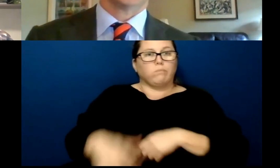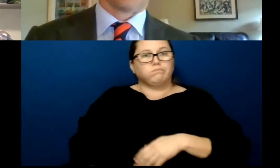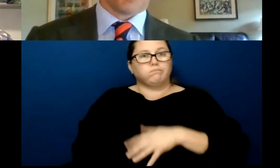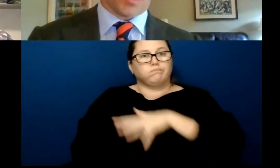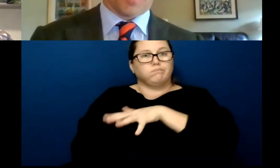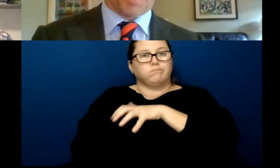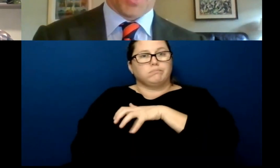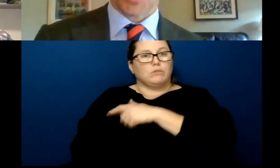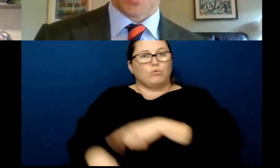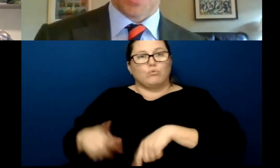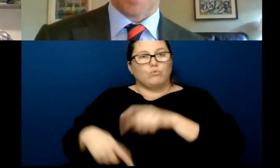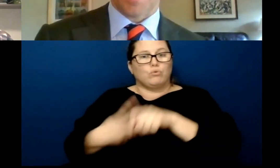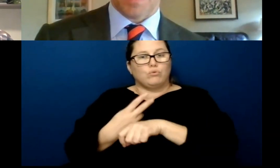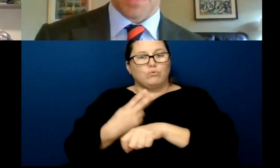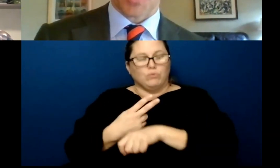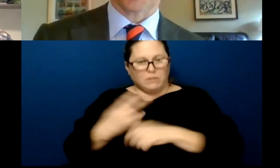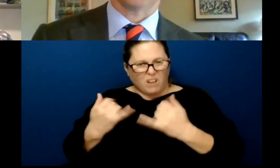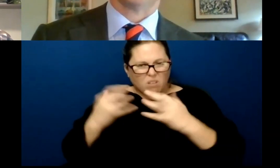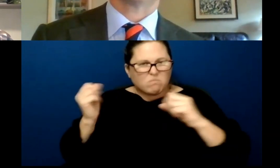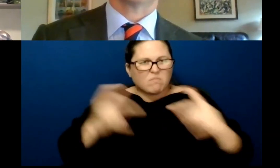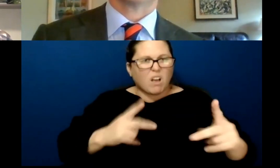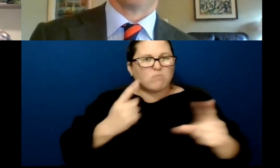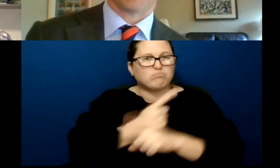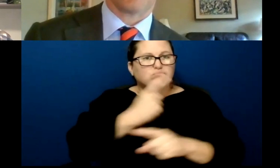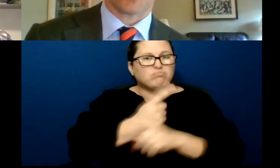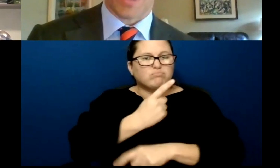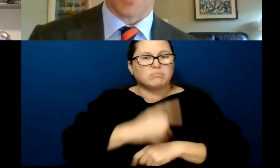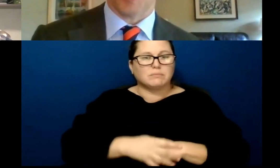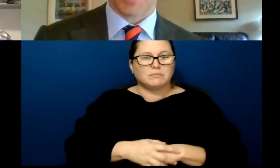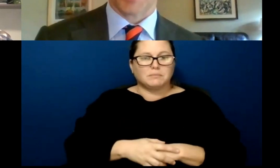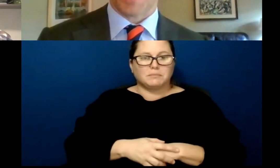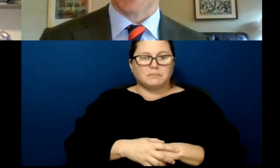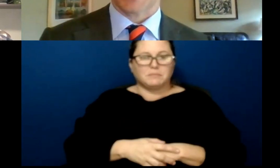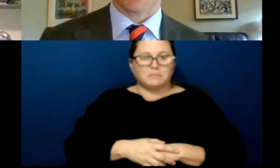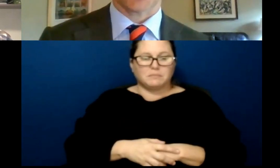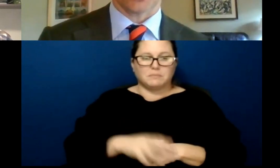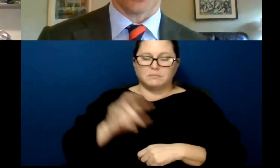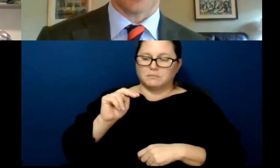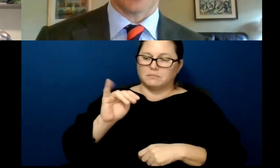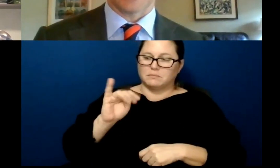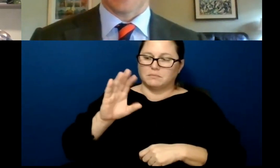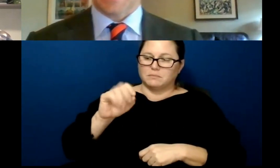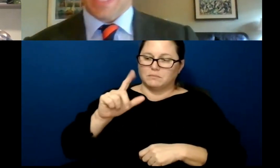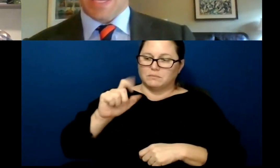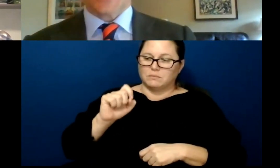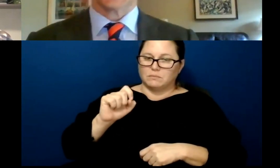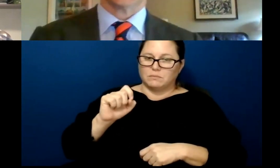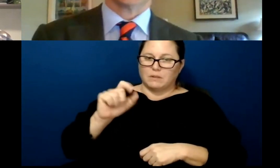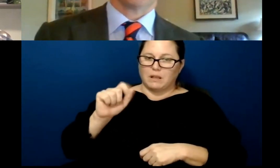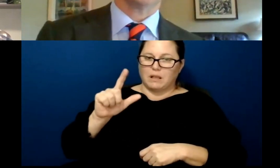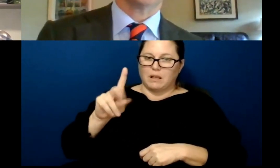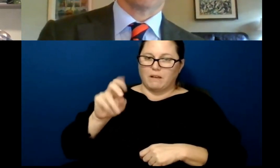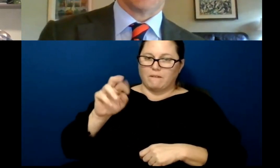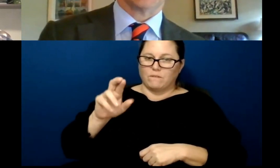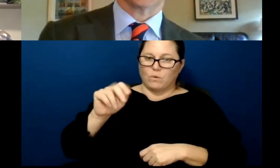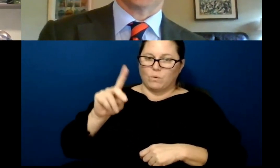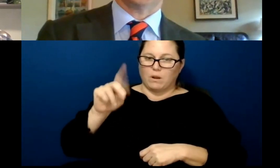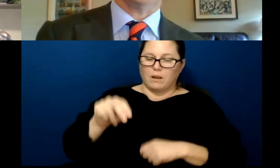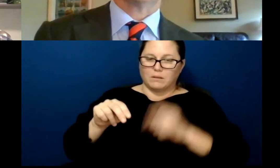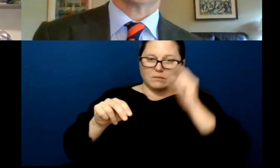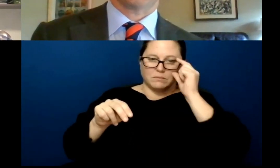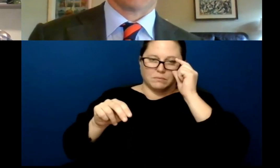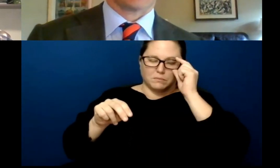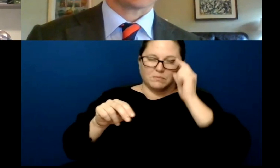A question I'll pose to Mr. Fermil from Nicole Alvarado, Victor Valley High School. She's saying, what was your